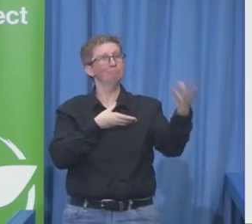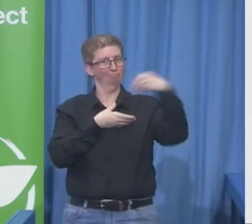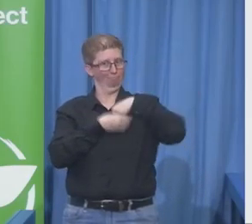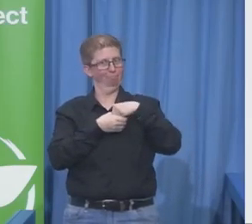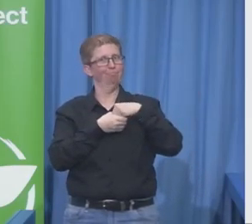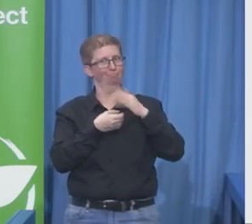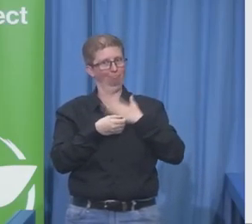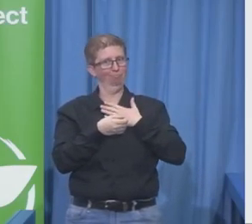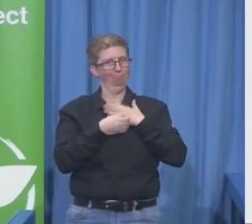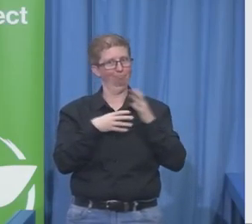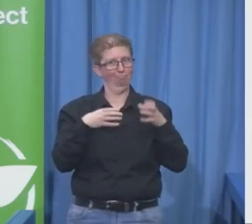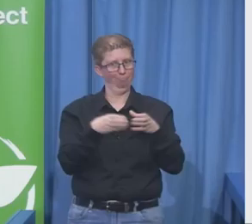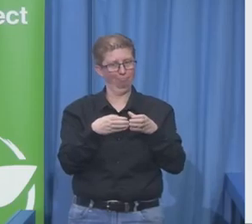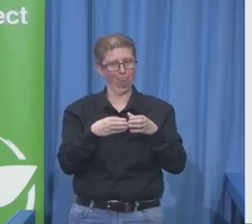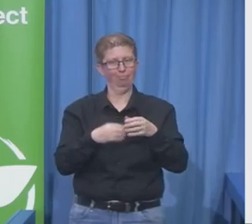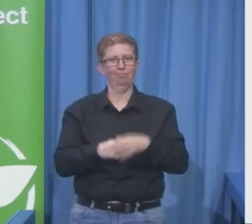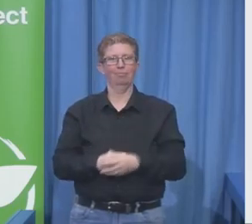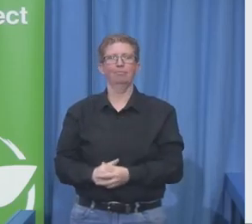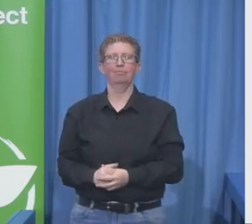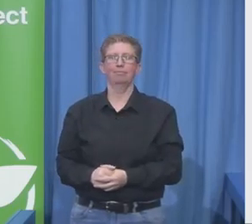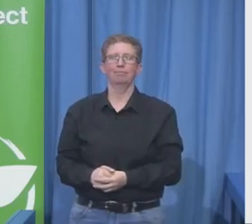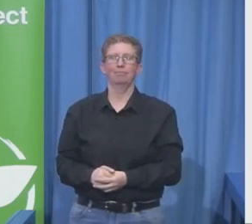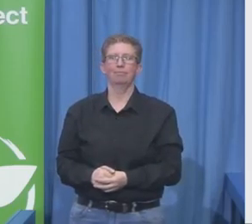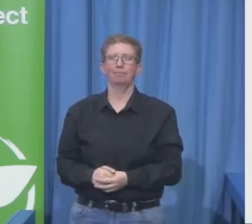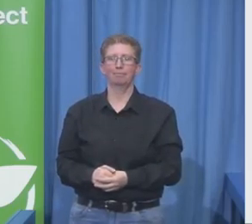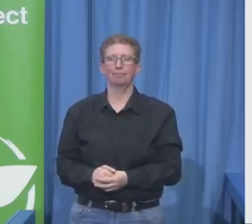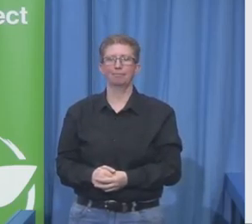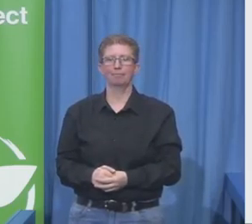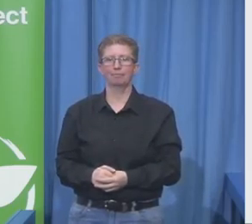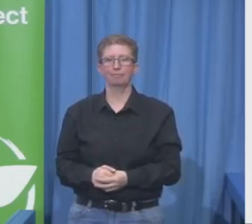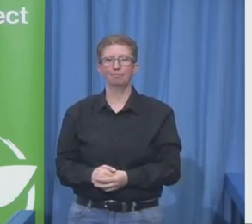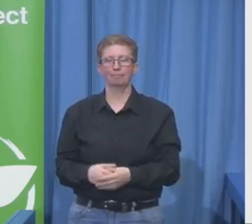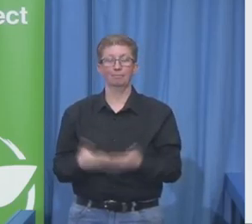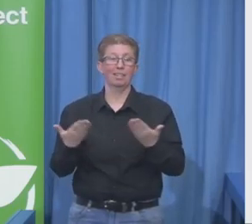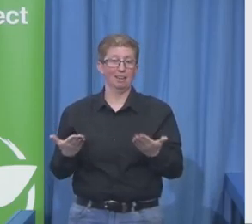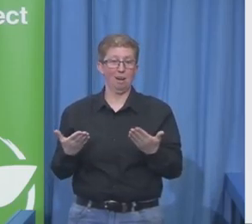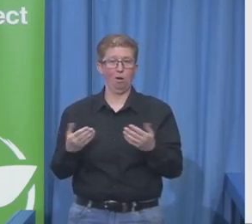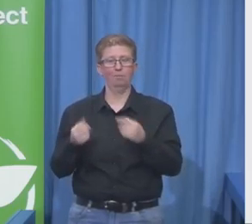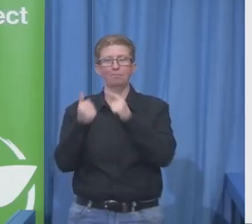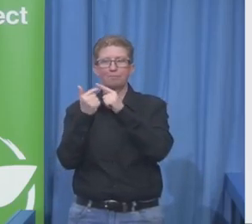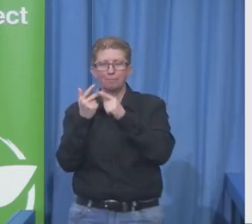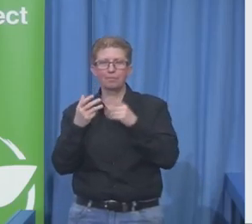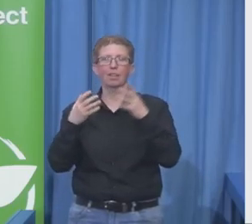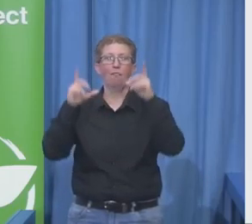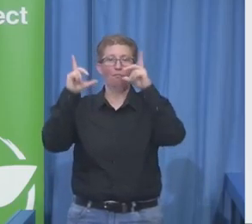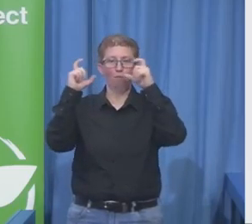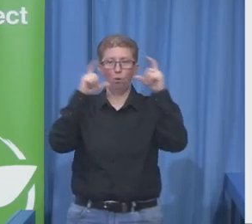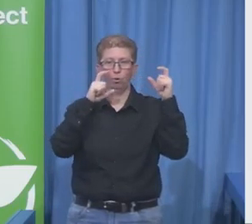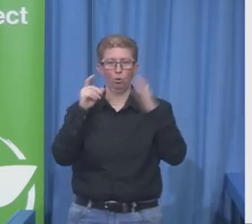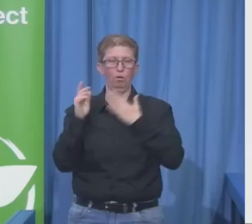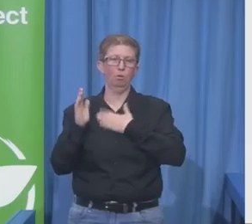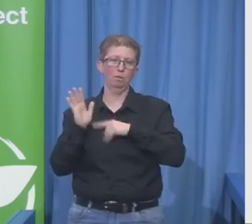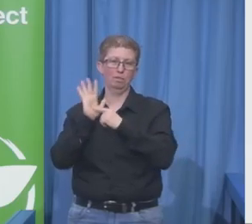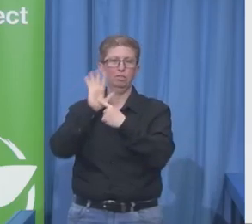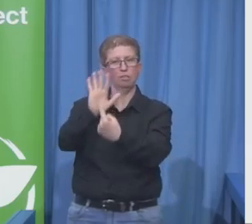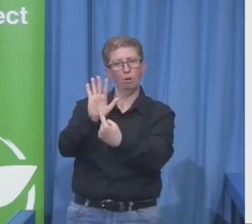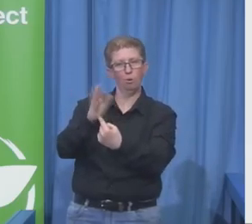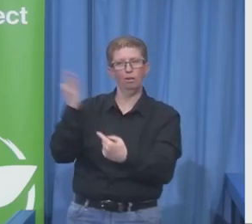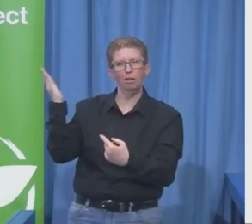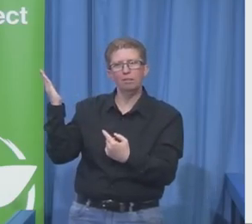These are some of the pictures which I thought I'll show you around how do we engage with